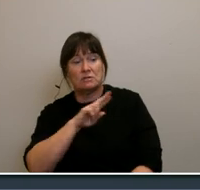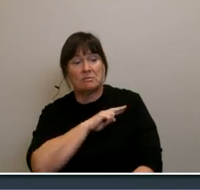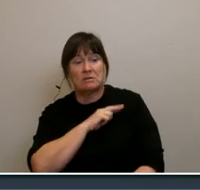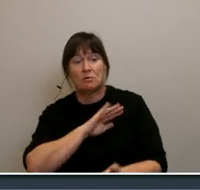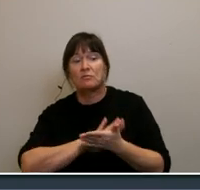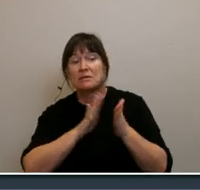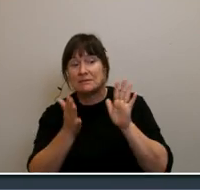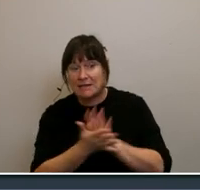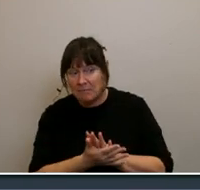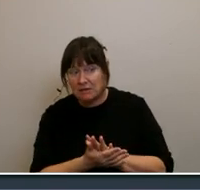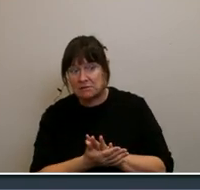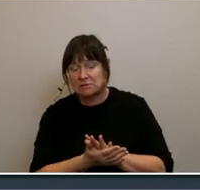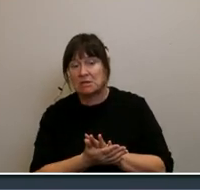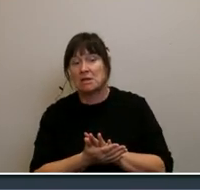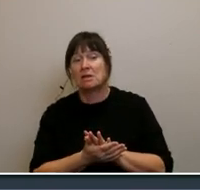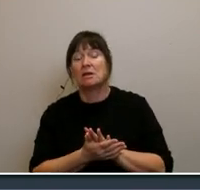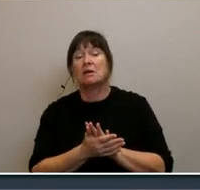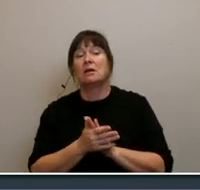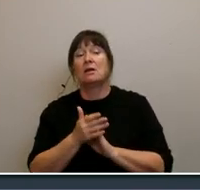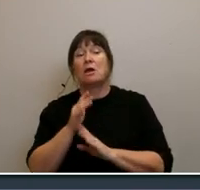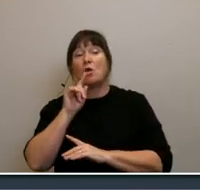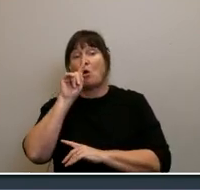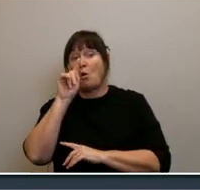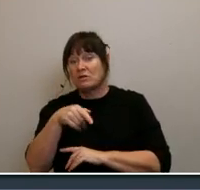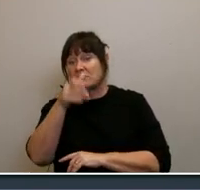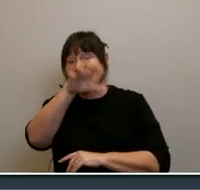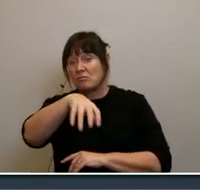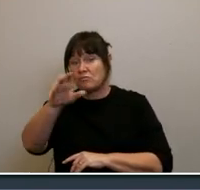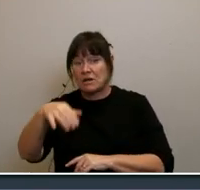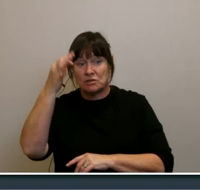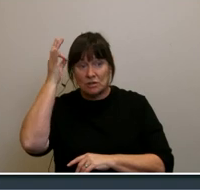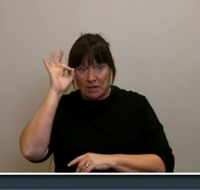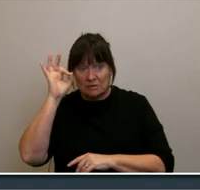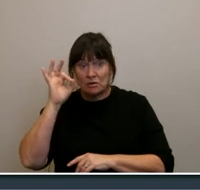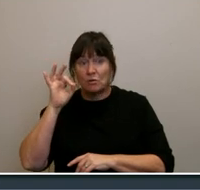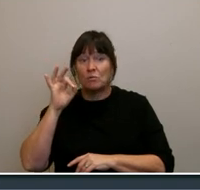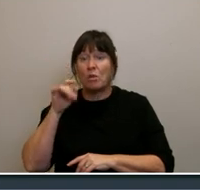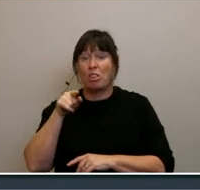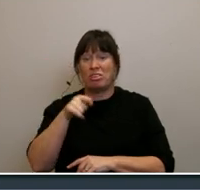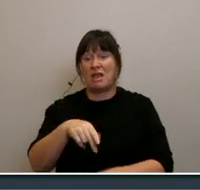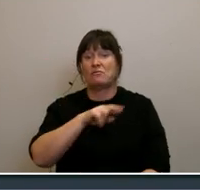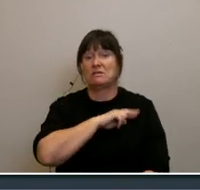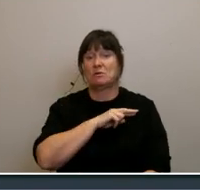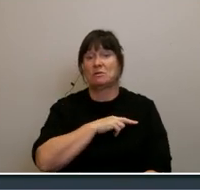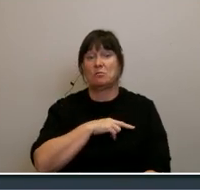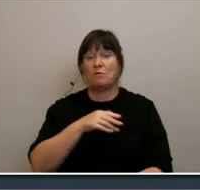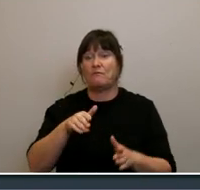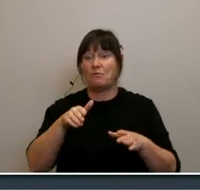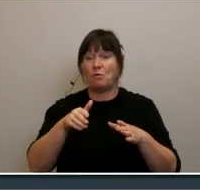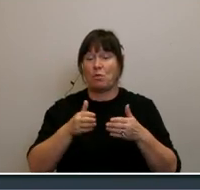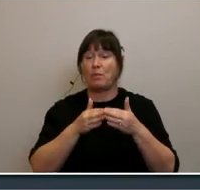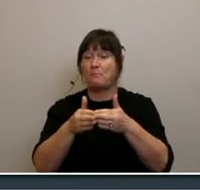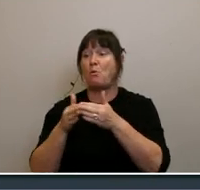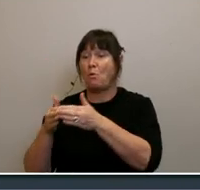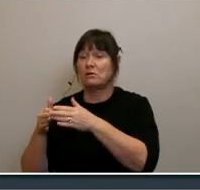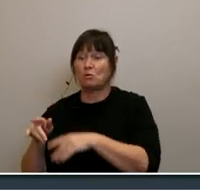Regional Council, as owner of the port, or the port company alone, is responsible.